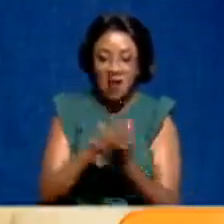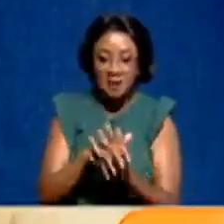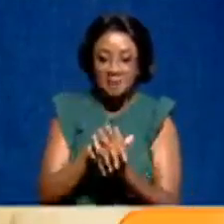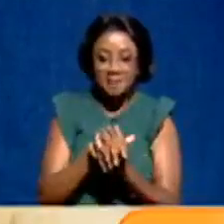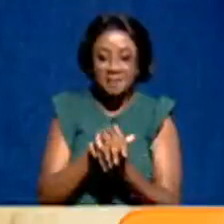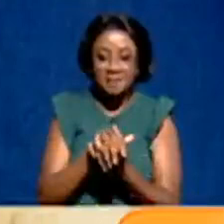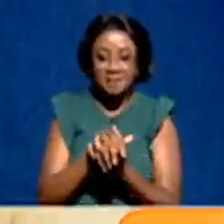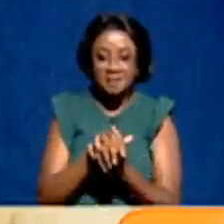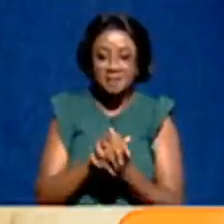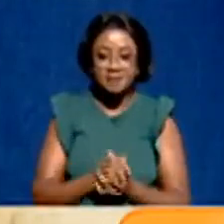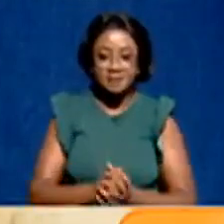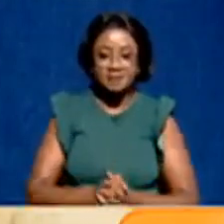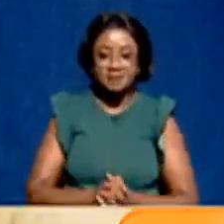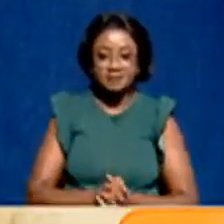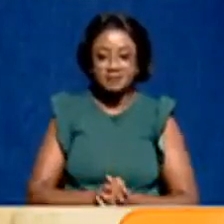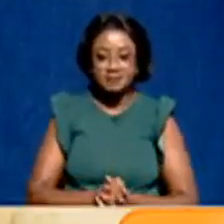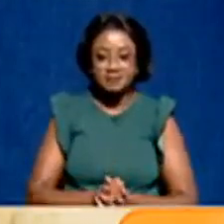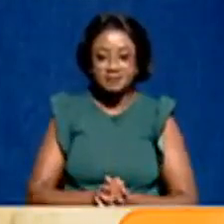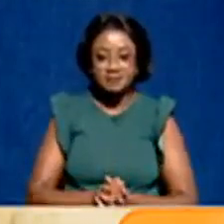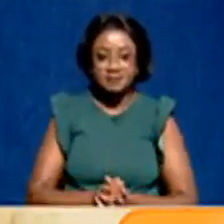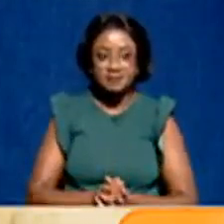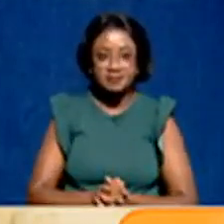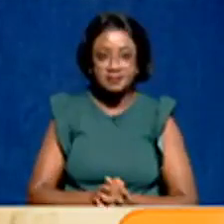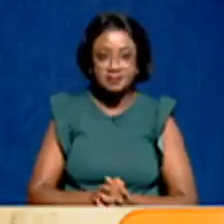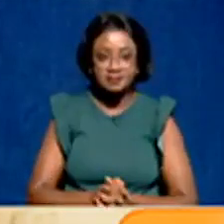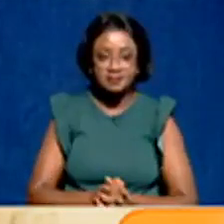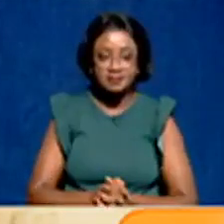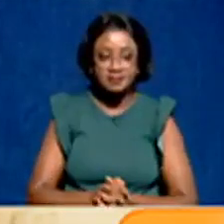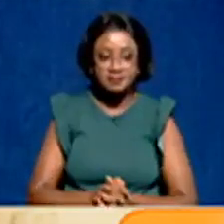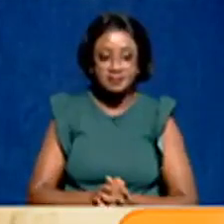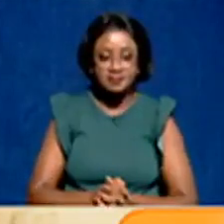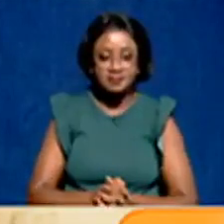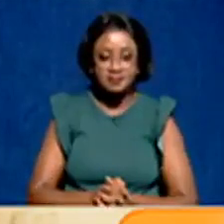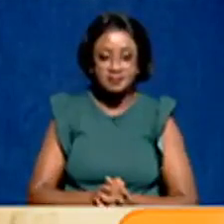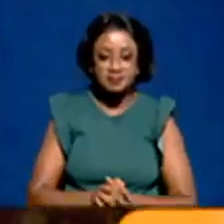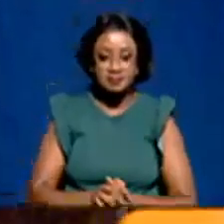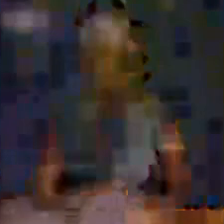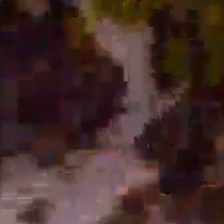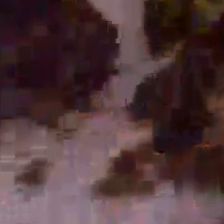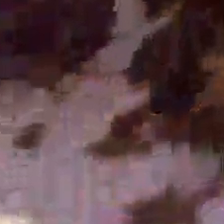overlooked. Emily Chebet, Citizen TV, Kipini Beach in Tana River County.